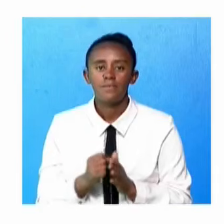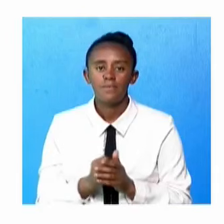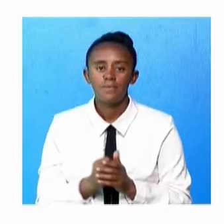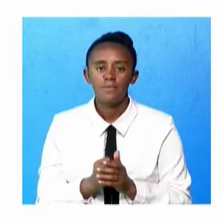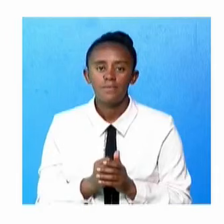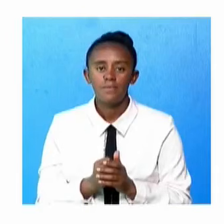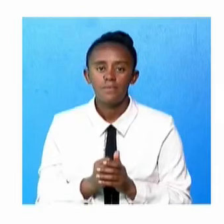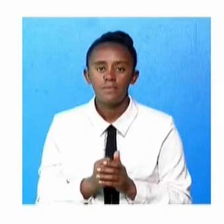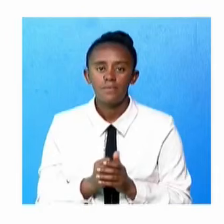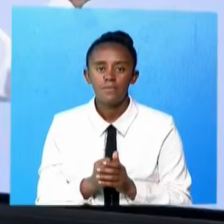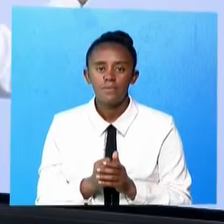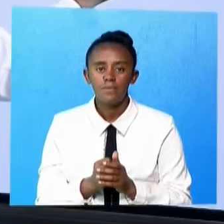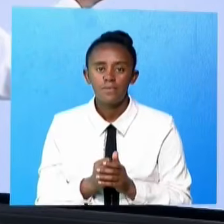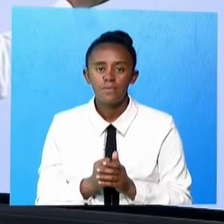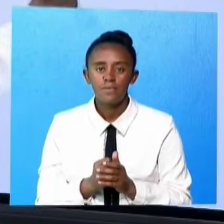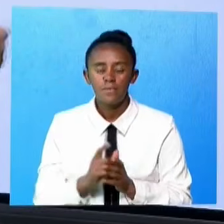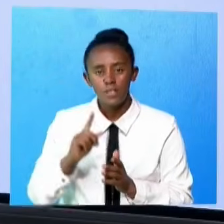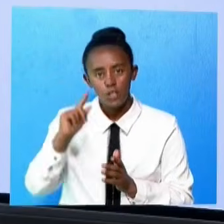Tasfu.